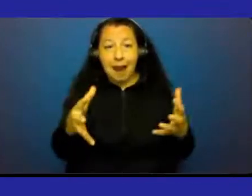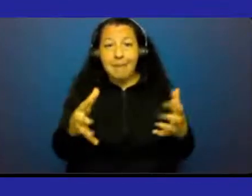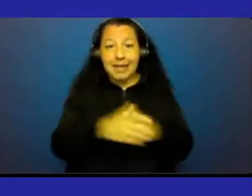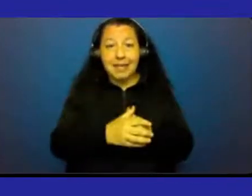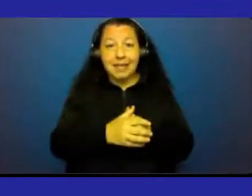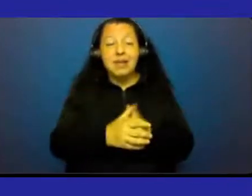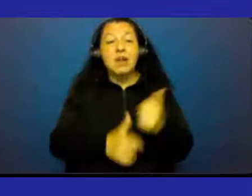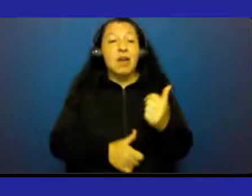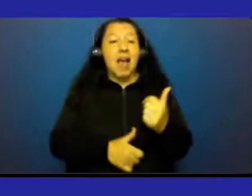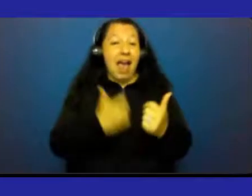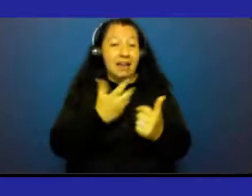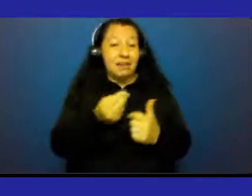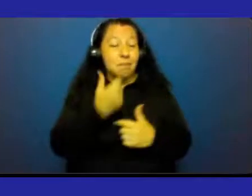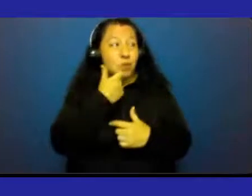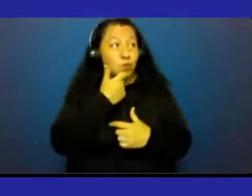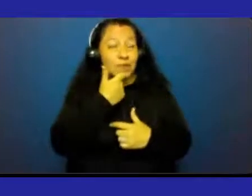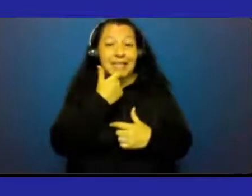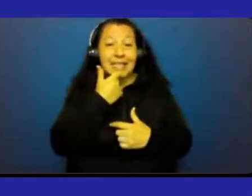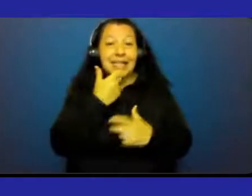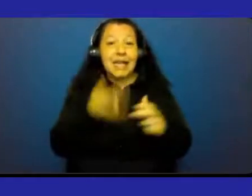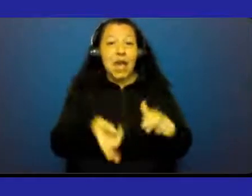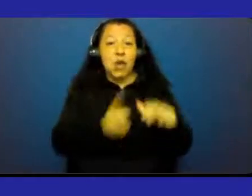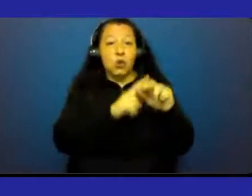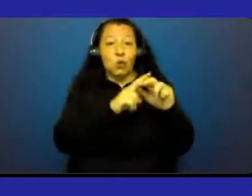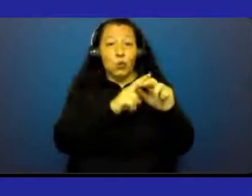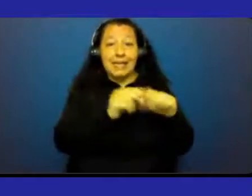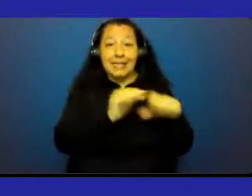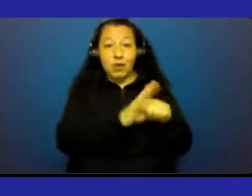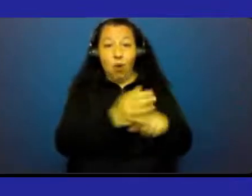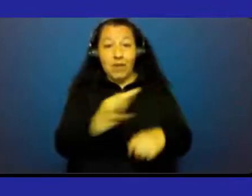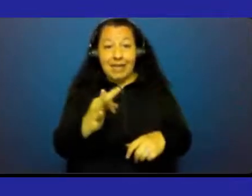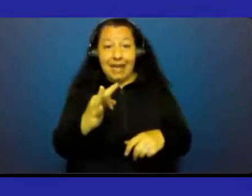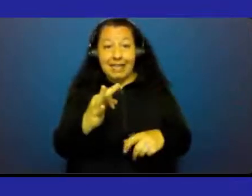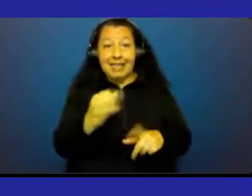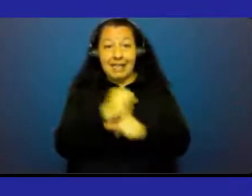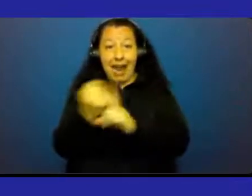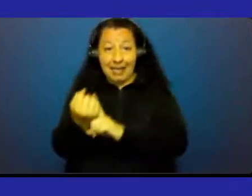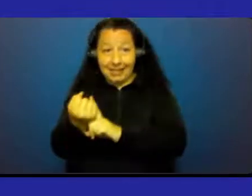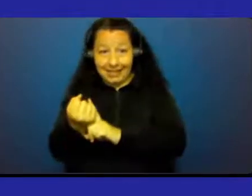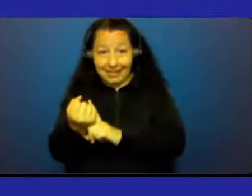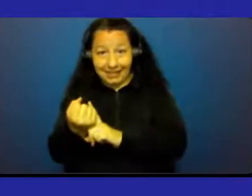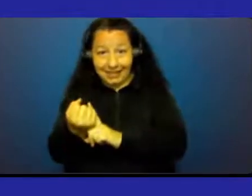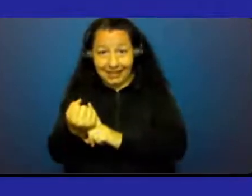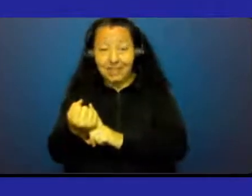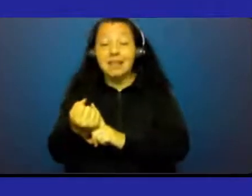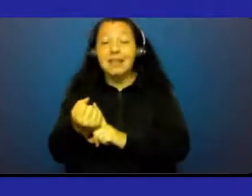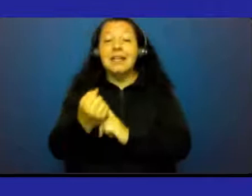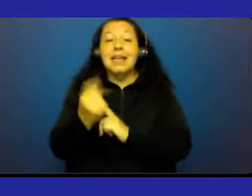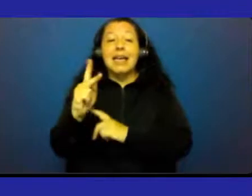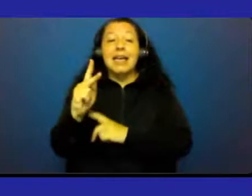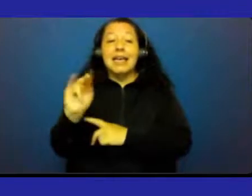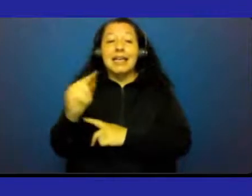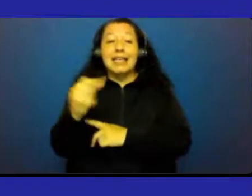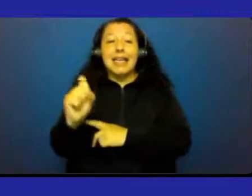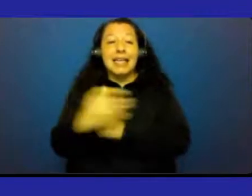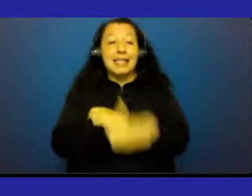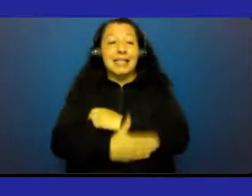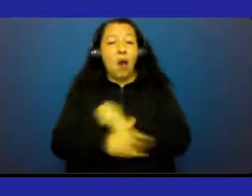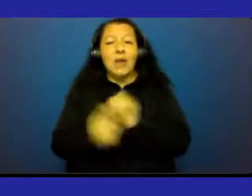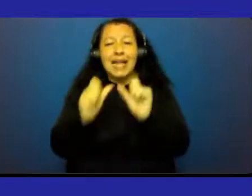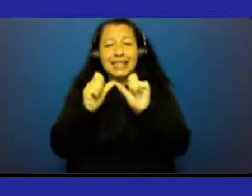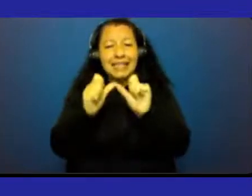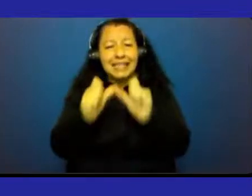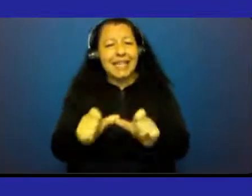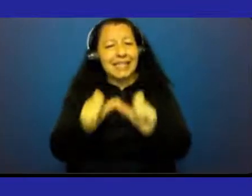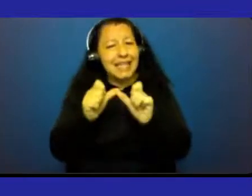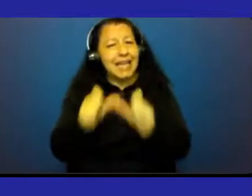of COVID-19 cases, Kings County has consistently worked hard to fight for the